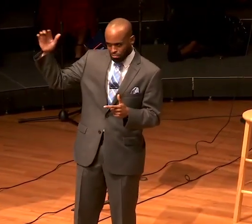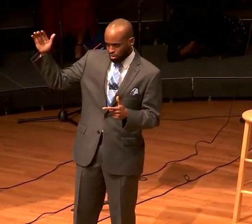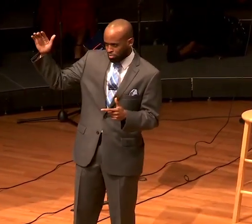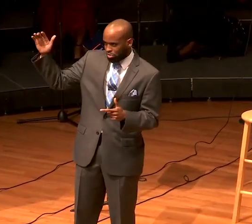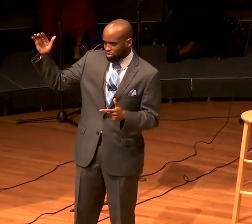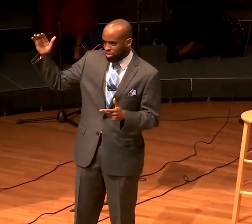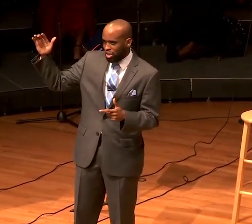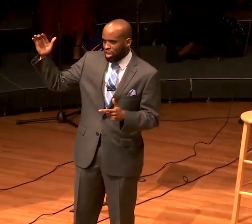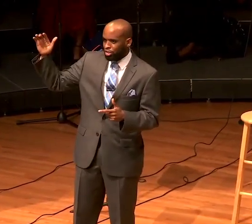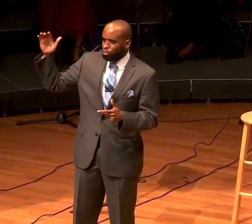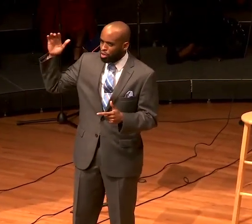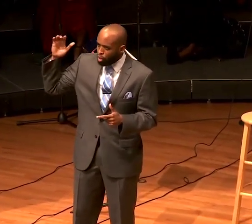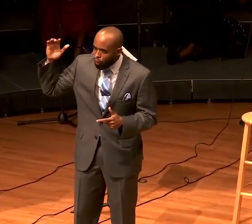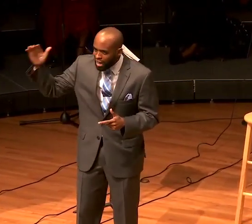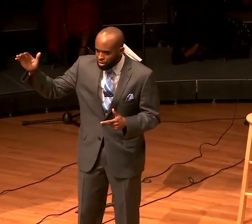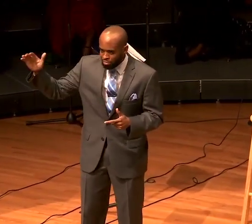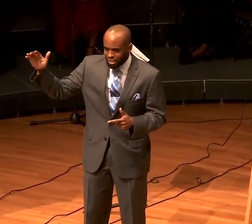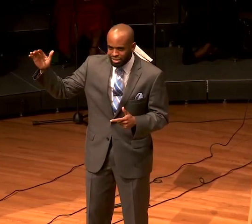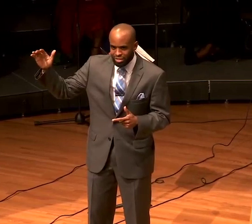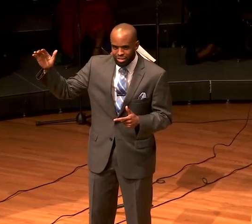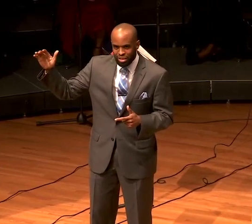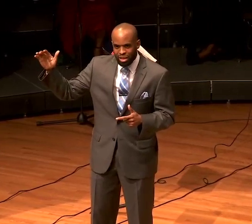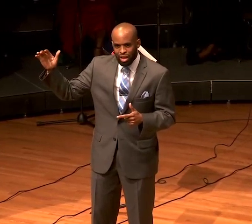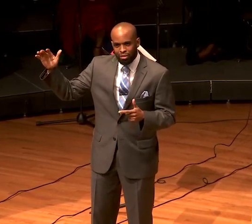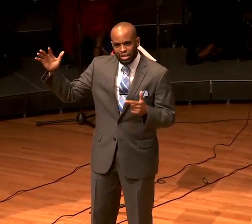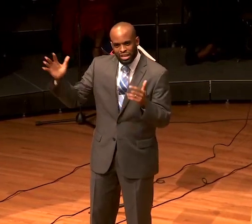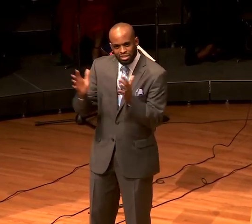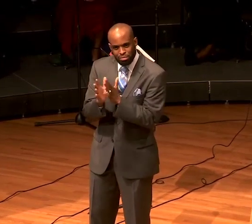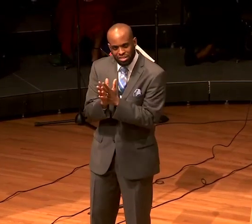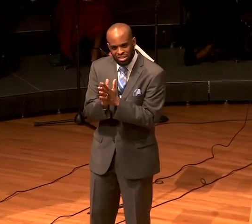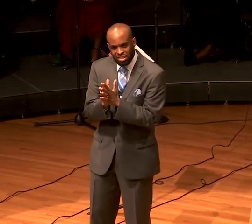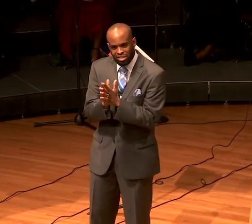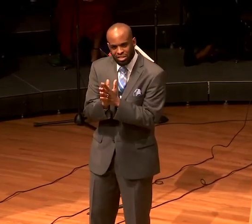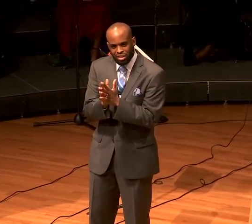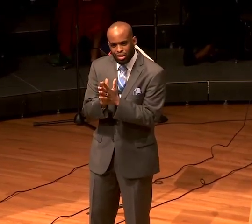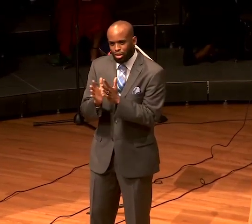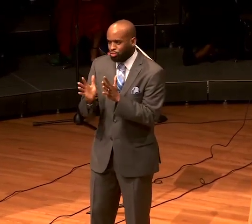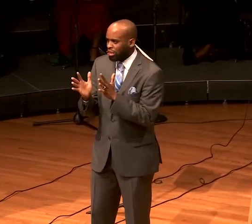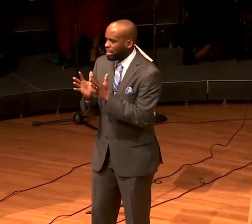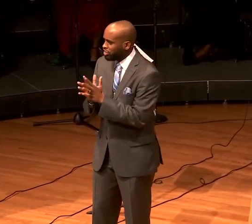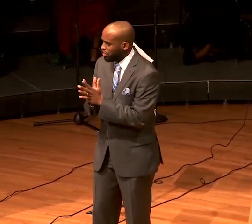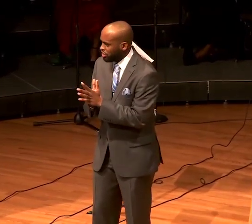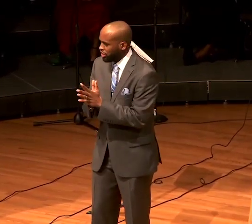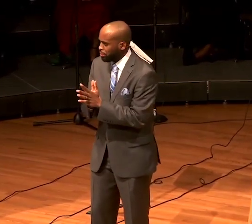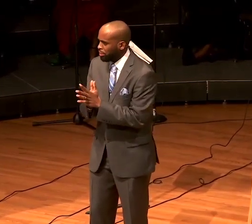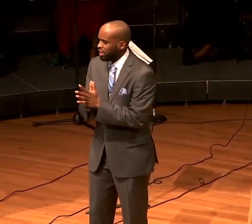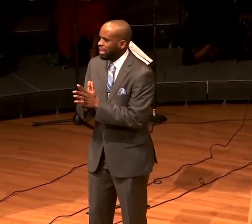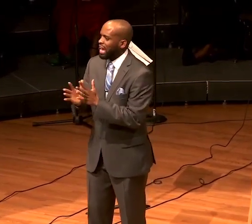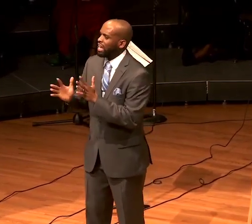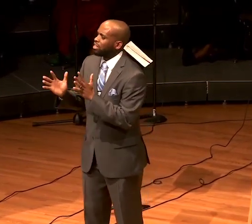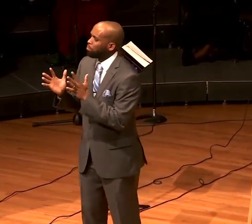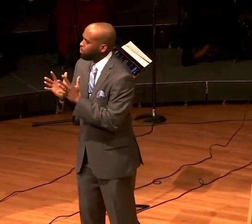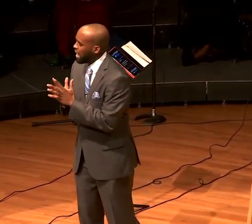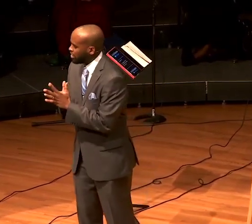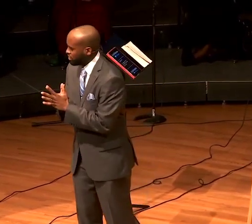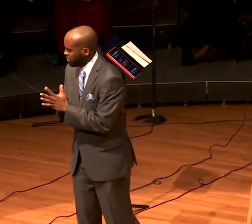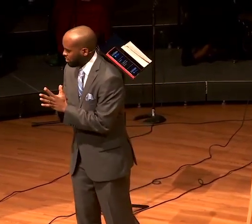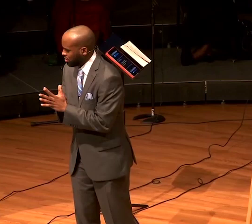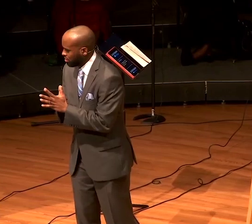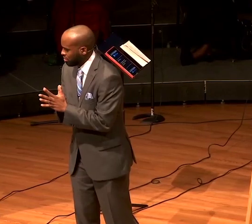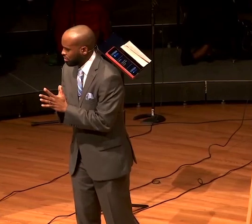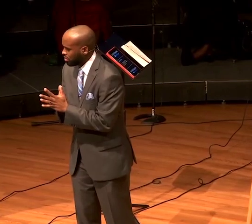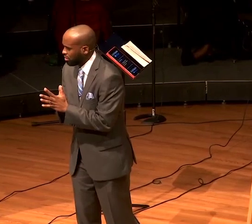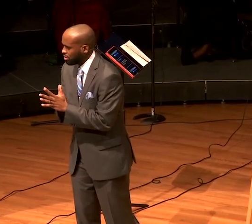his utmost the requirement of intimacy, relationship, and